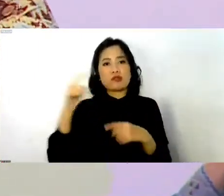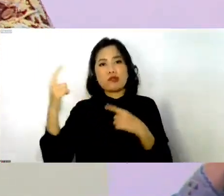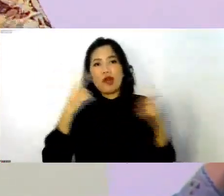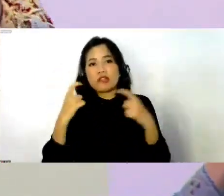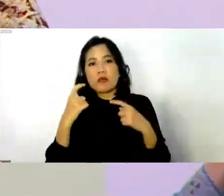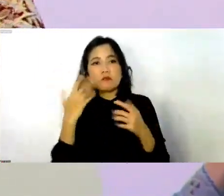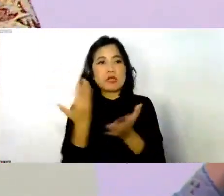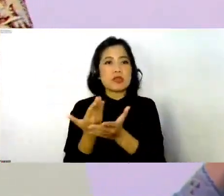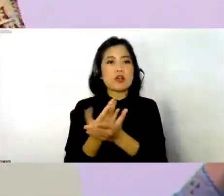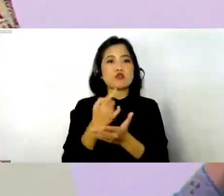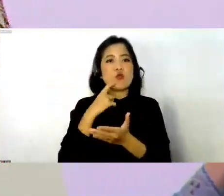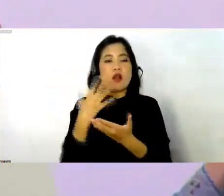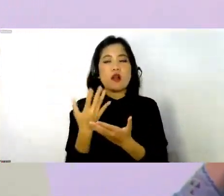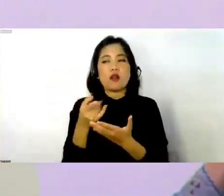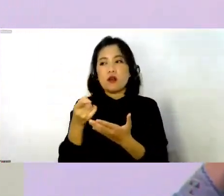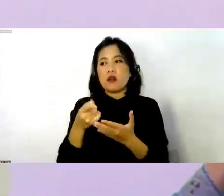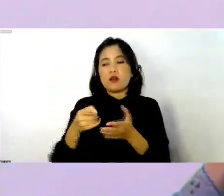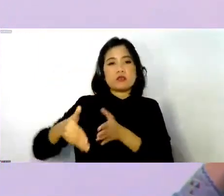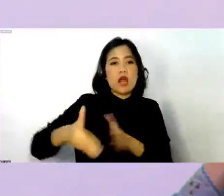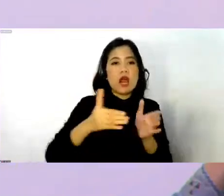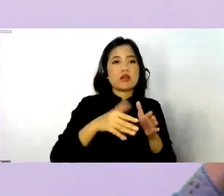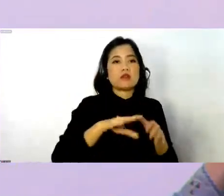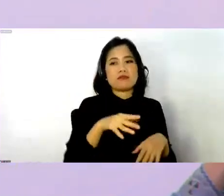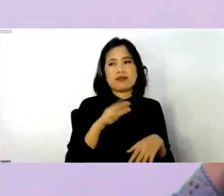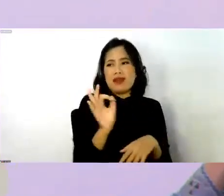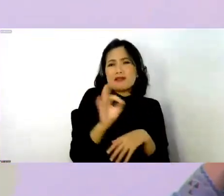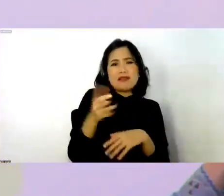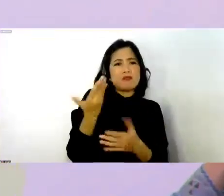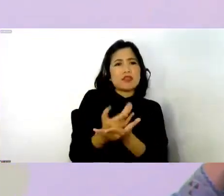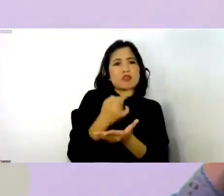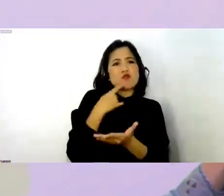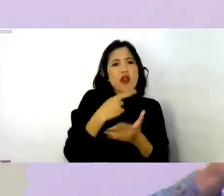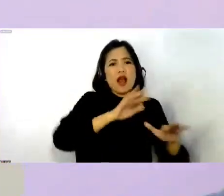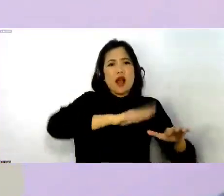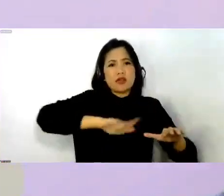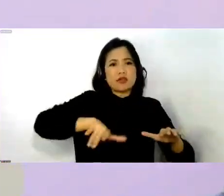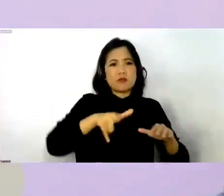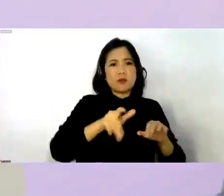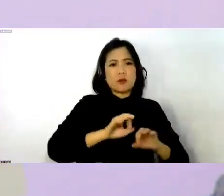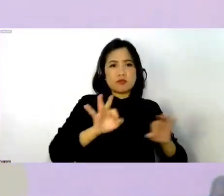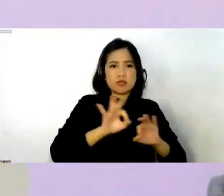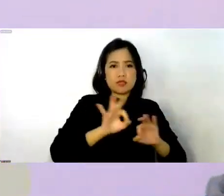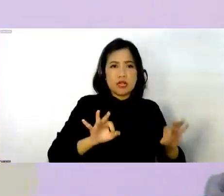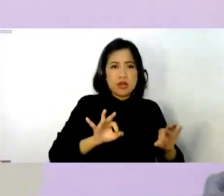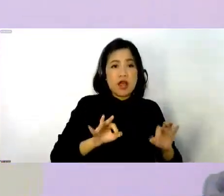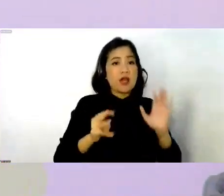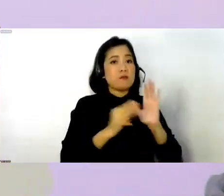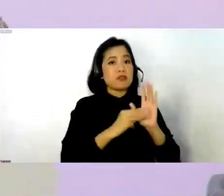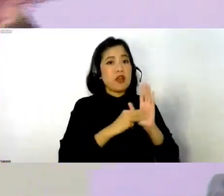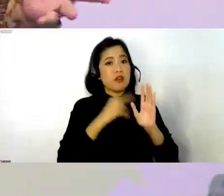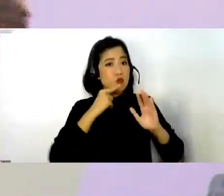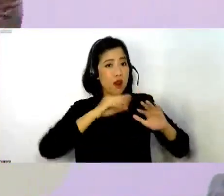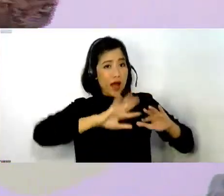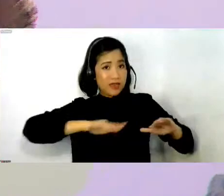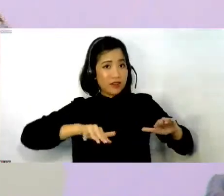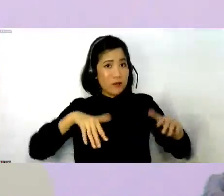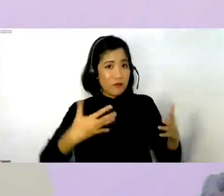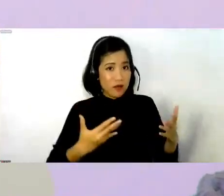only problem, we don't have that kind of money because our revenue depends on tax revenue.